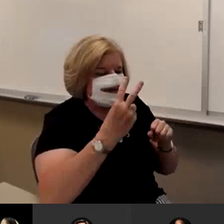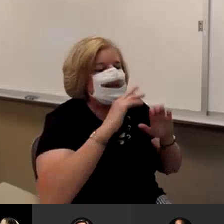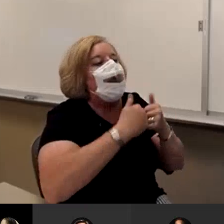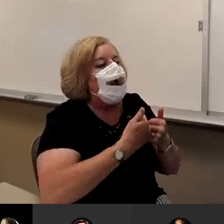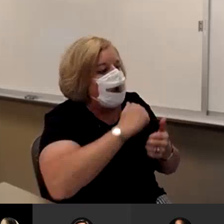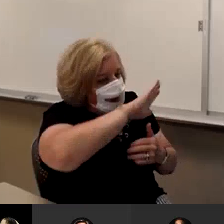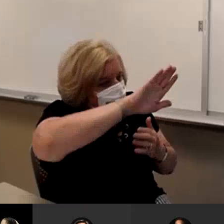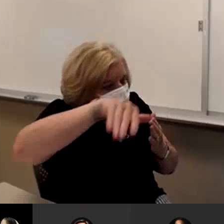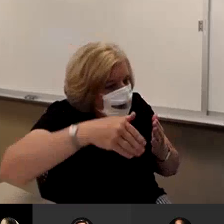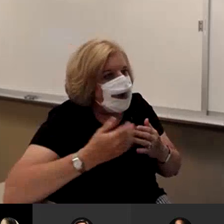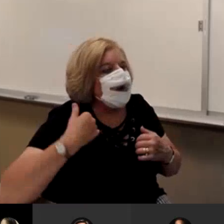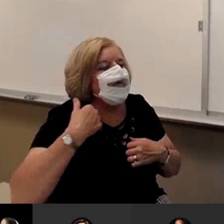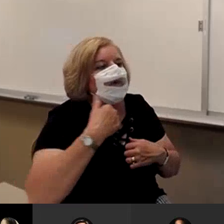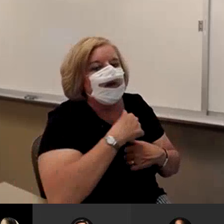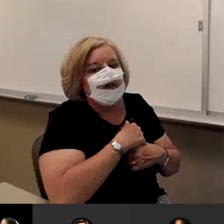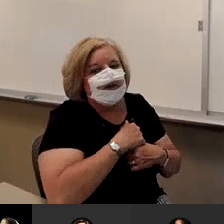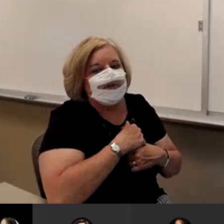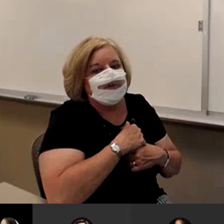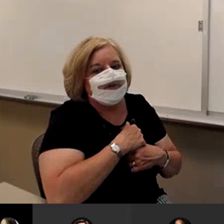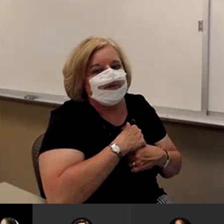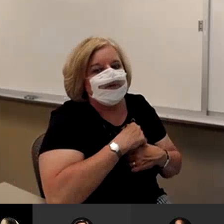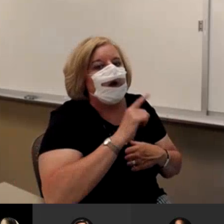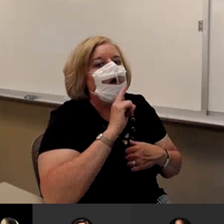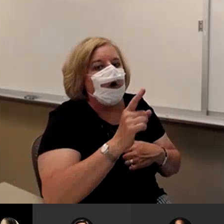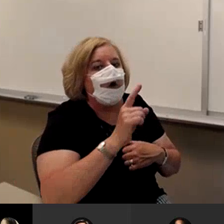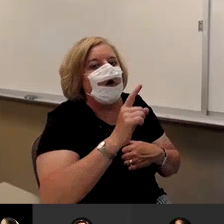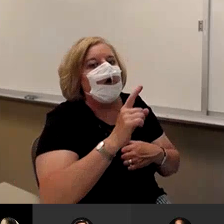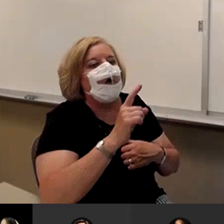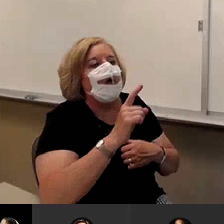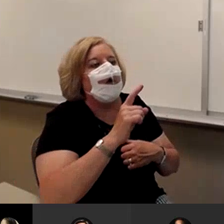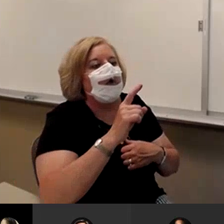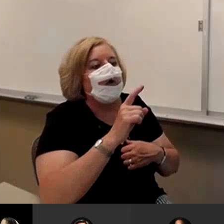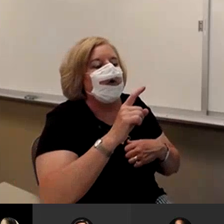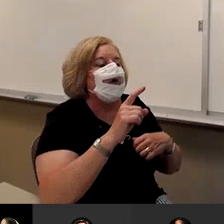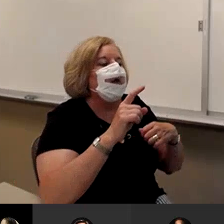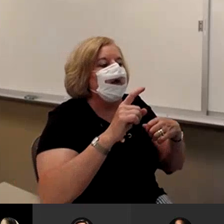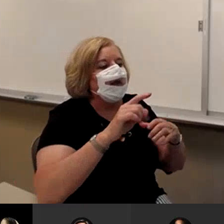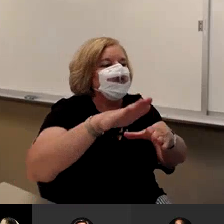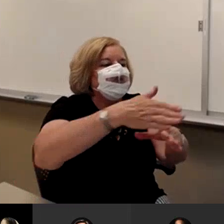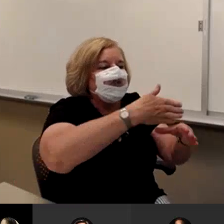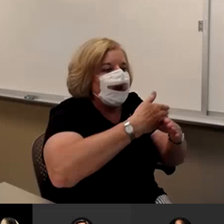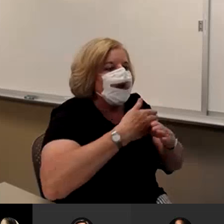of, you know, taking over, sharing screen, that kind of stuff.